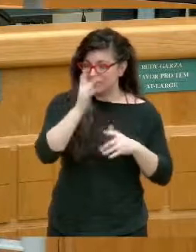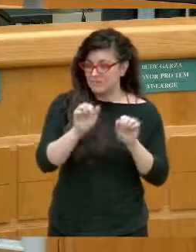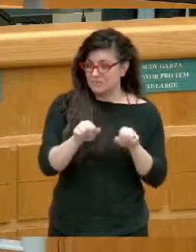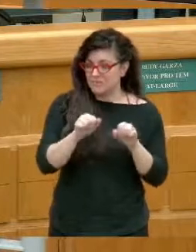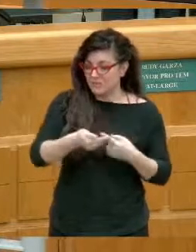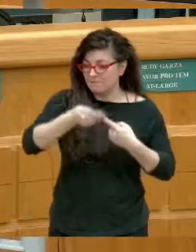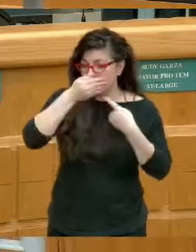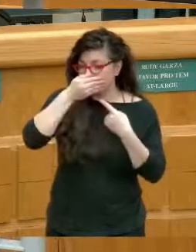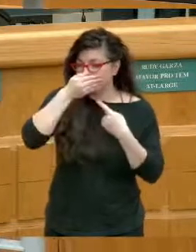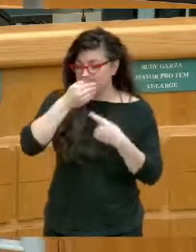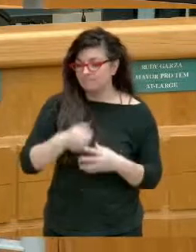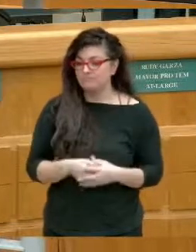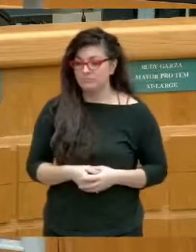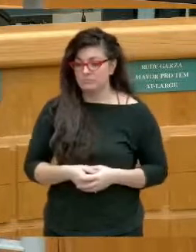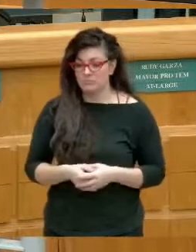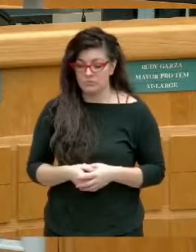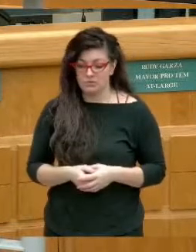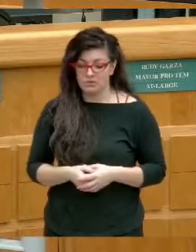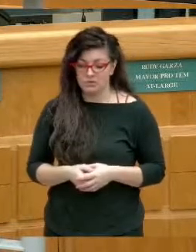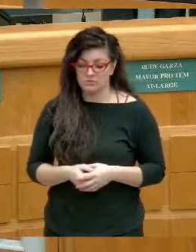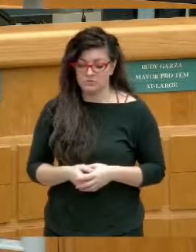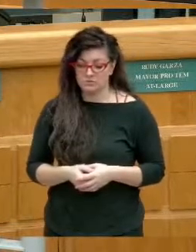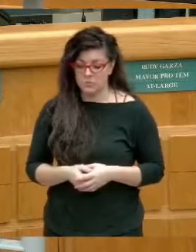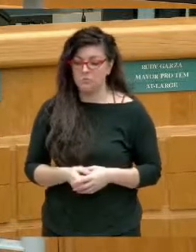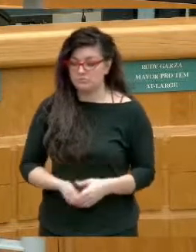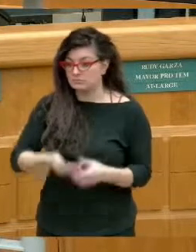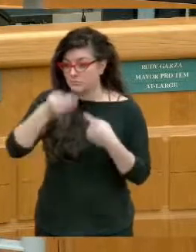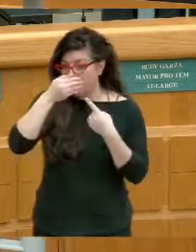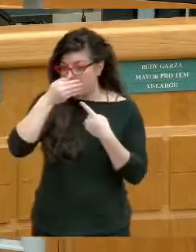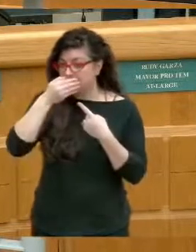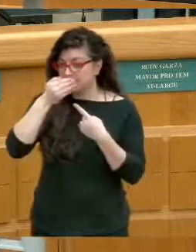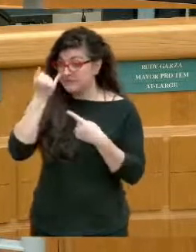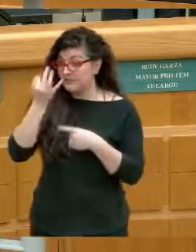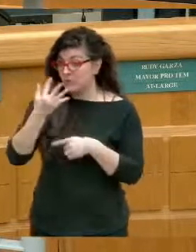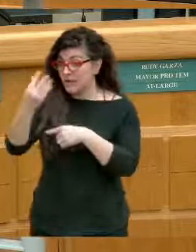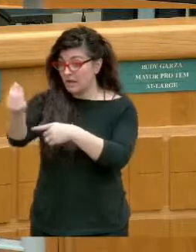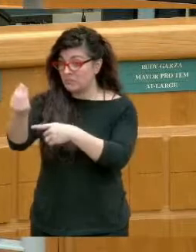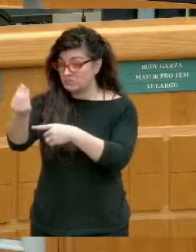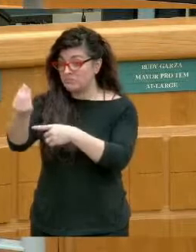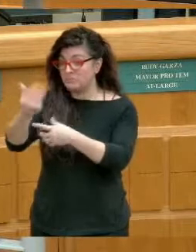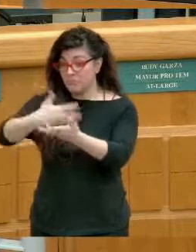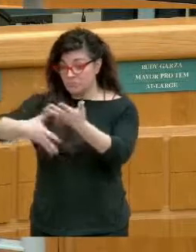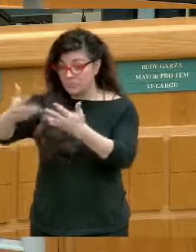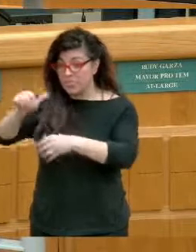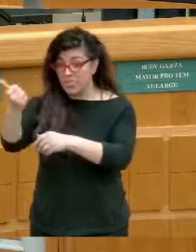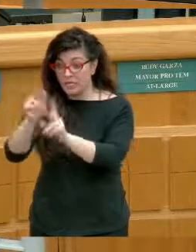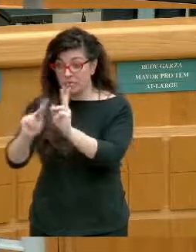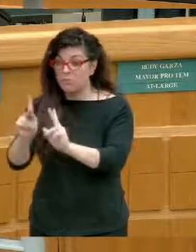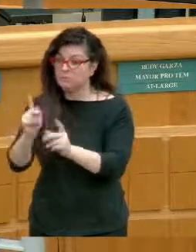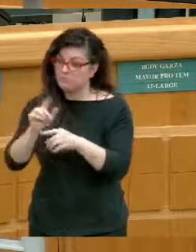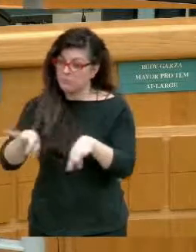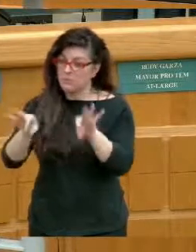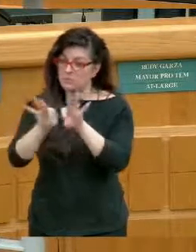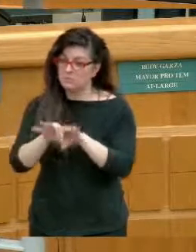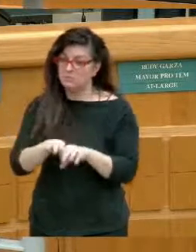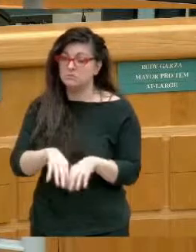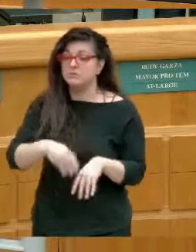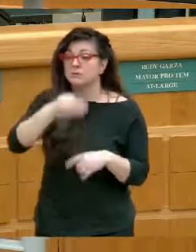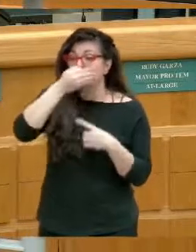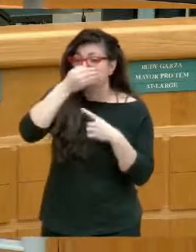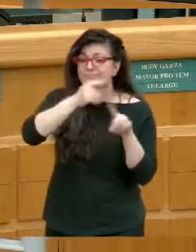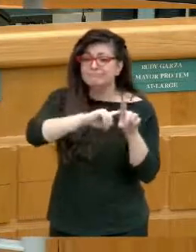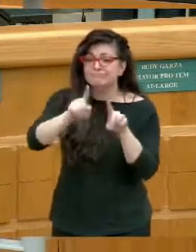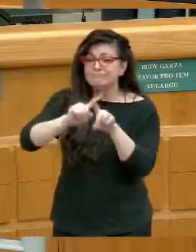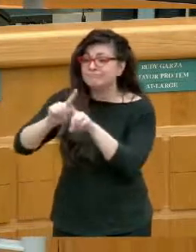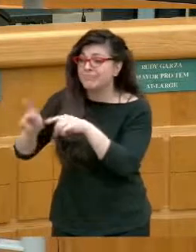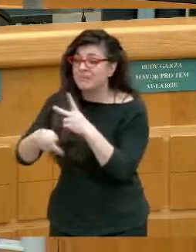your mask, if you will. So wearing masks in public is very important. There's a lot of different styles of masks. You can wear